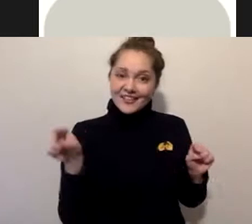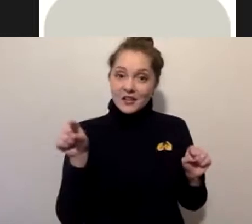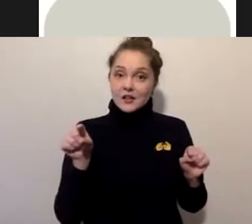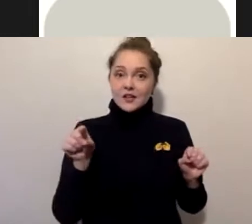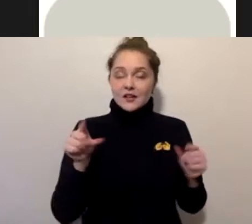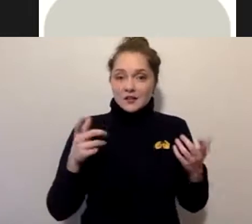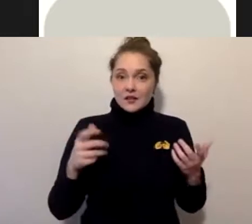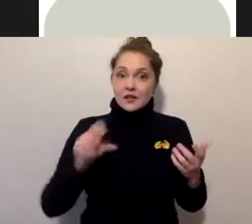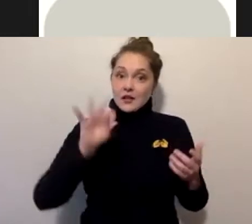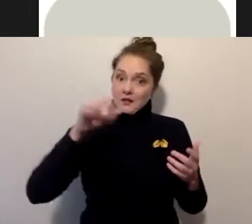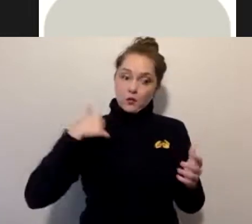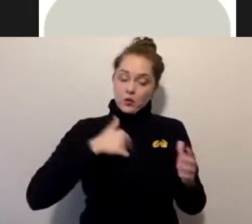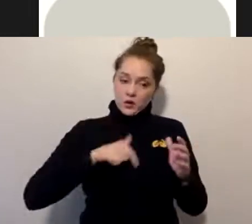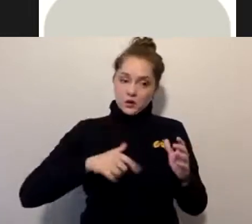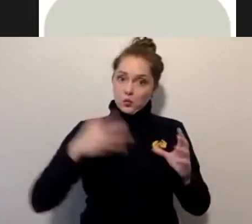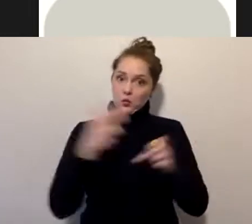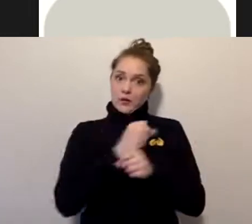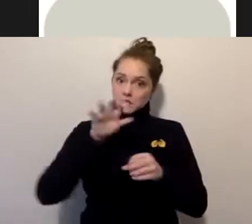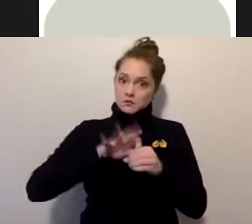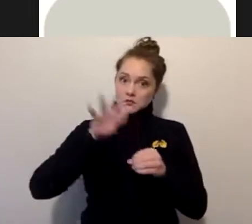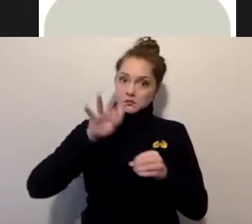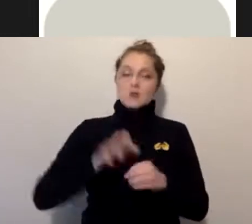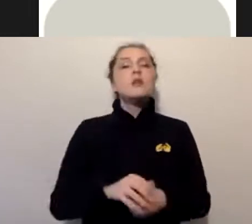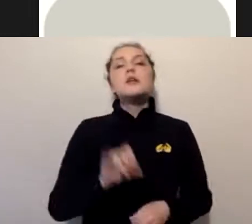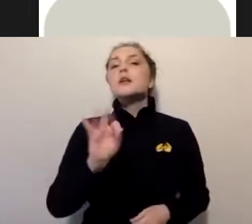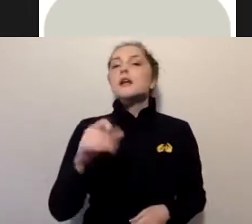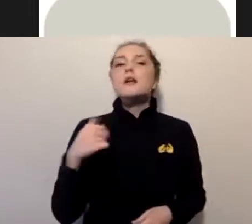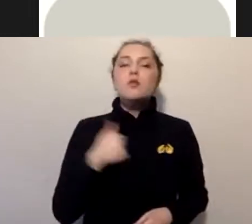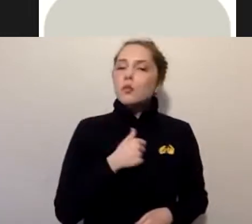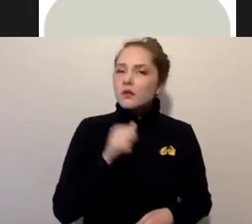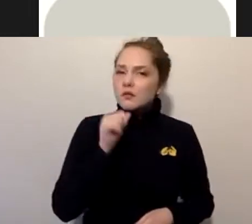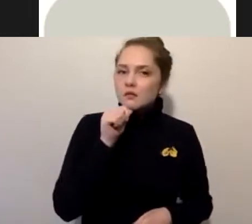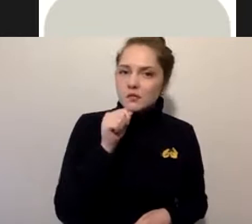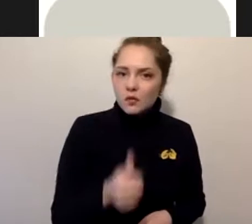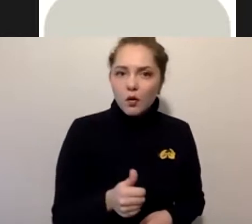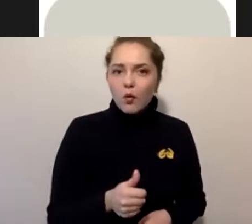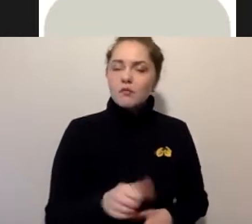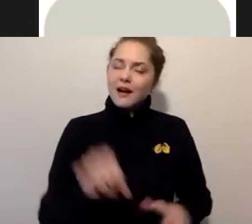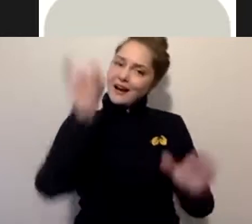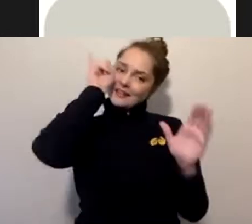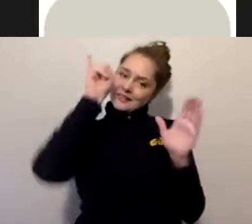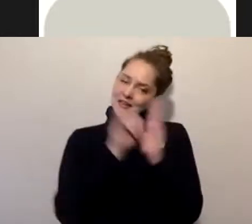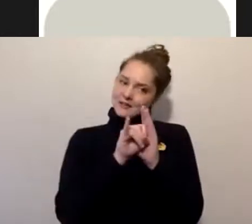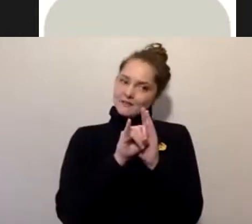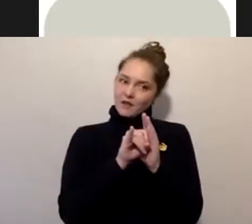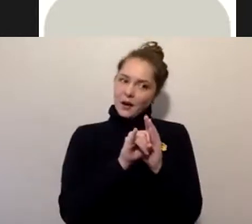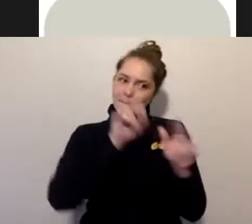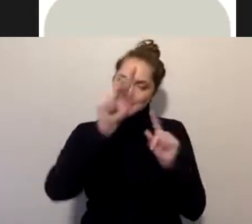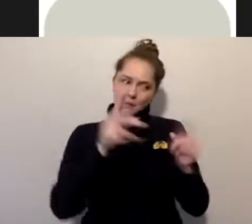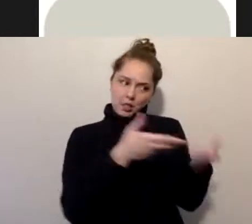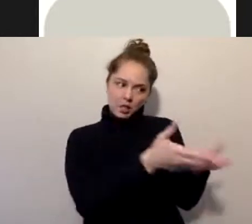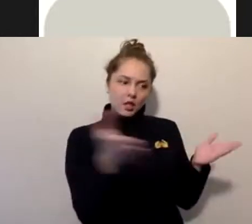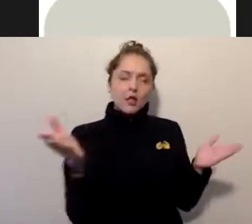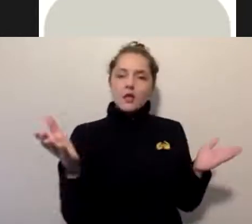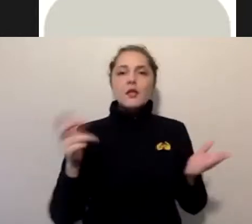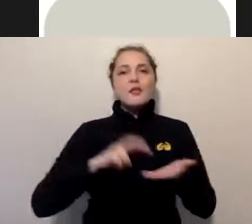elected. And if we are not taking those steps to identify folks, then there's a